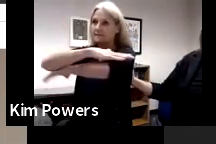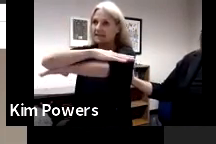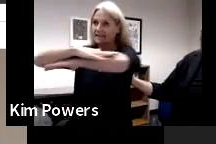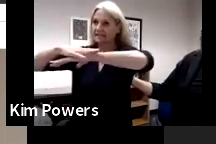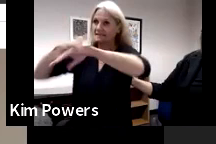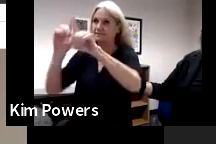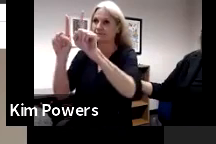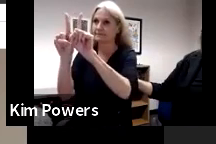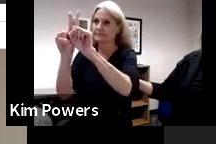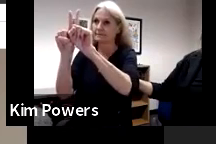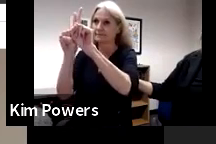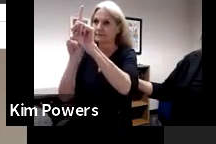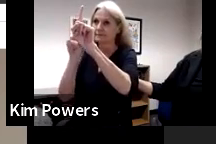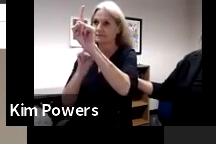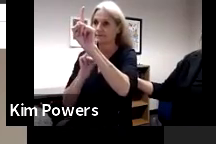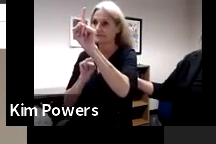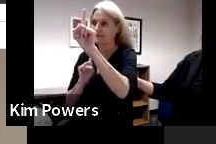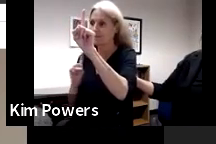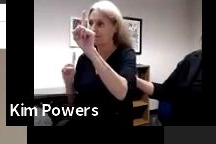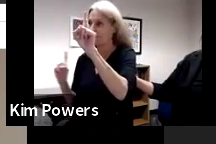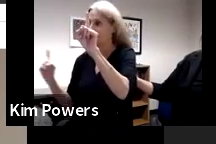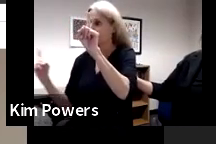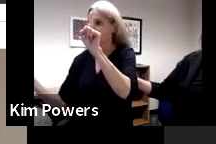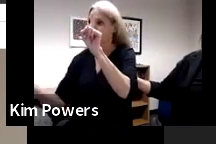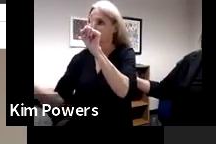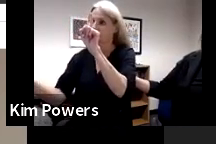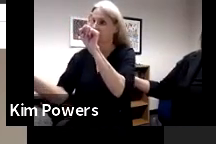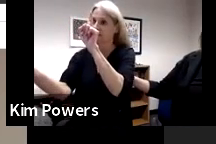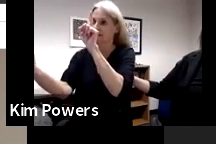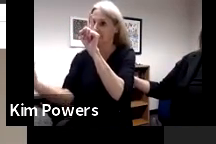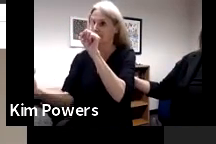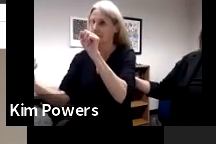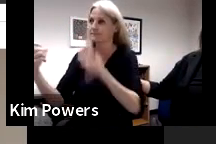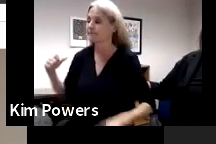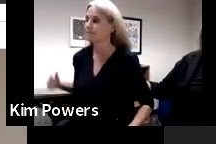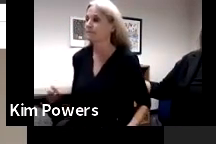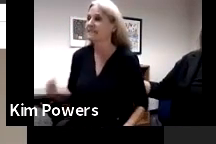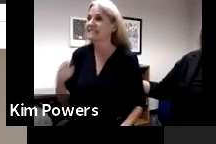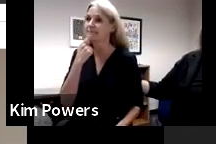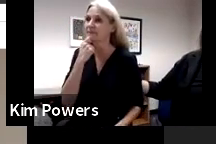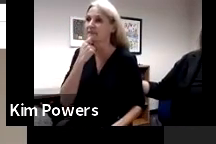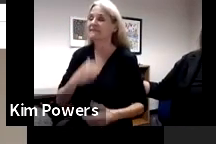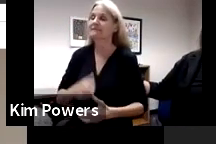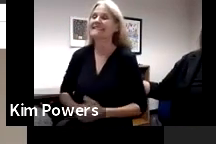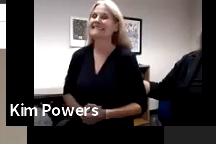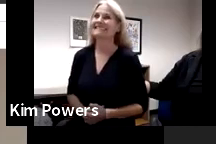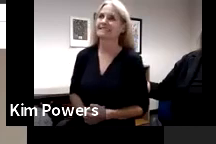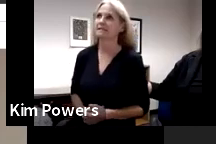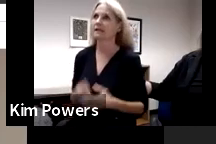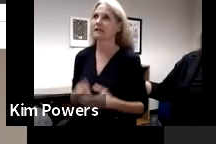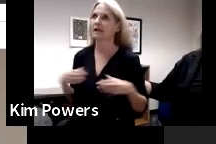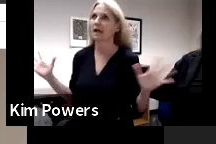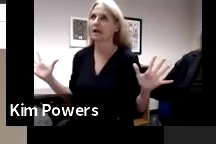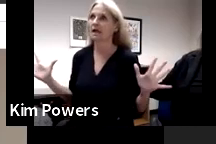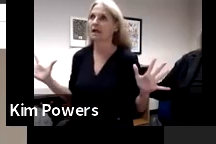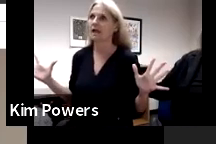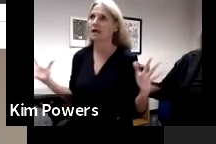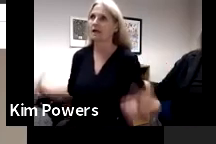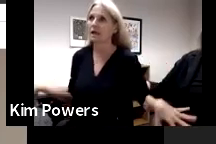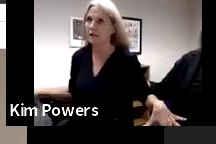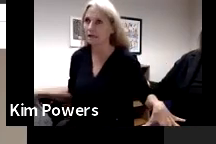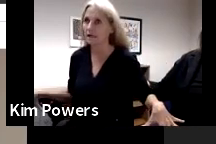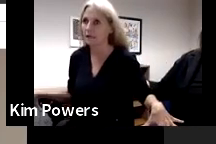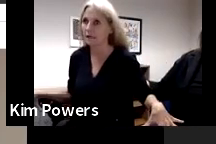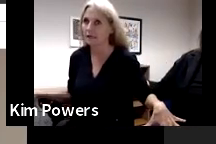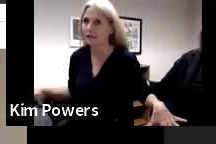interpreter, as we both went on stage, but then my interpreter made her way back off stage so that she could be at the microphone for